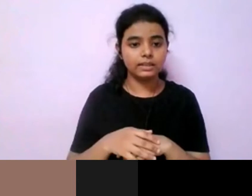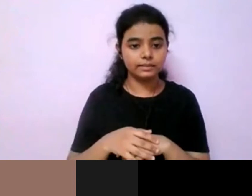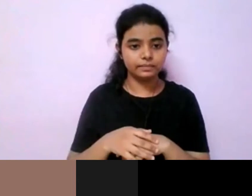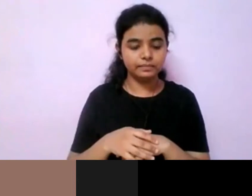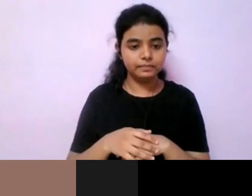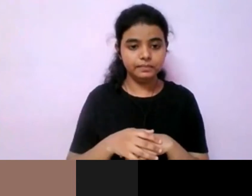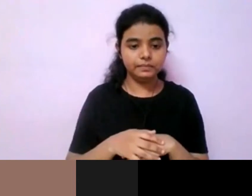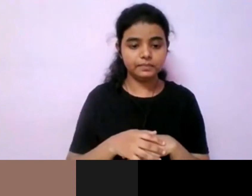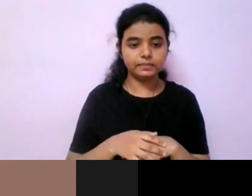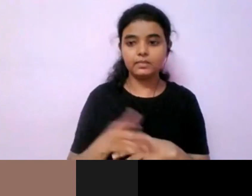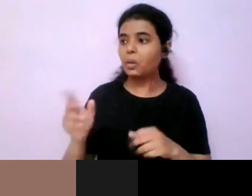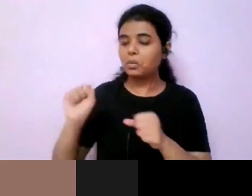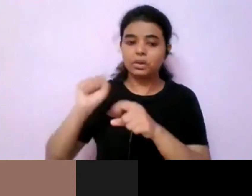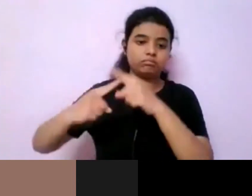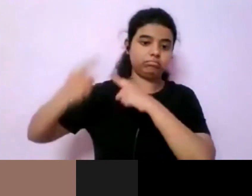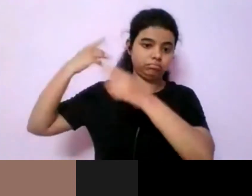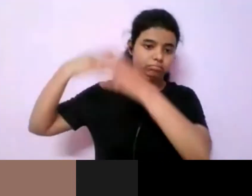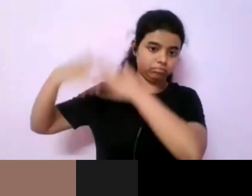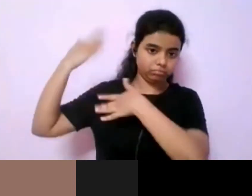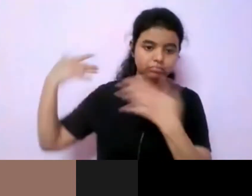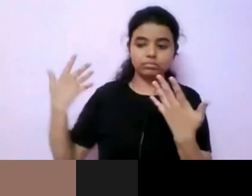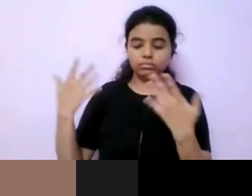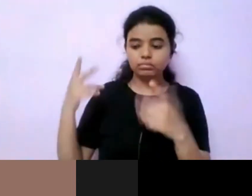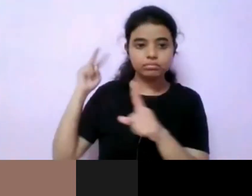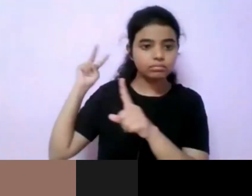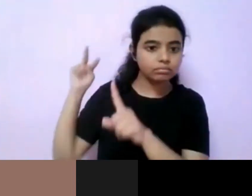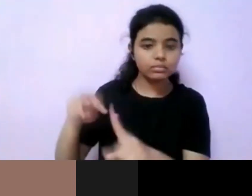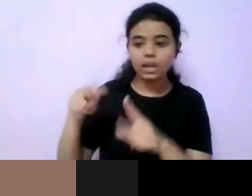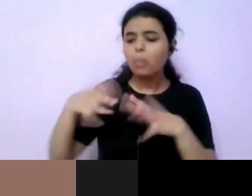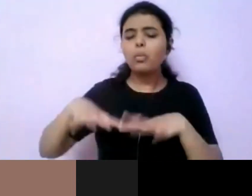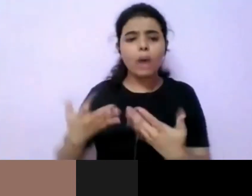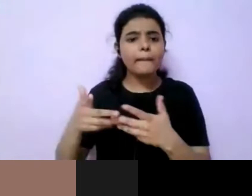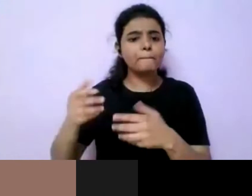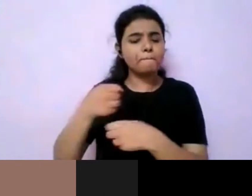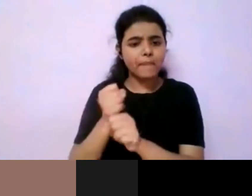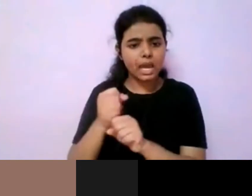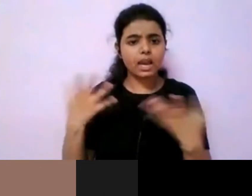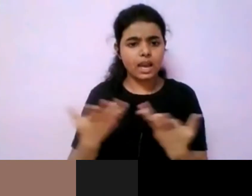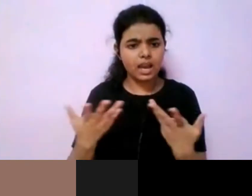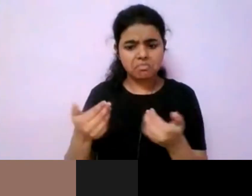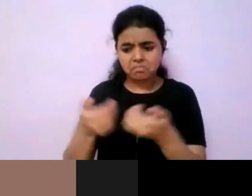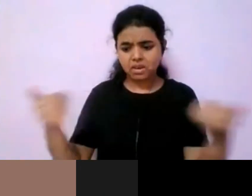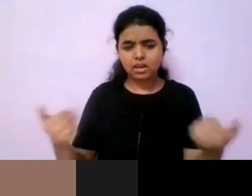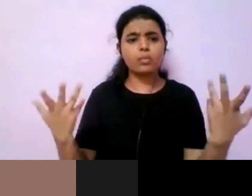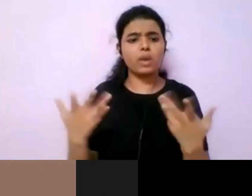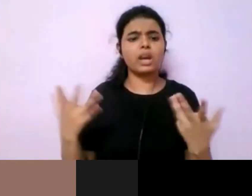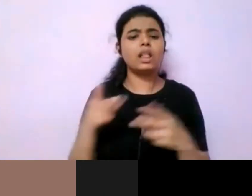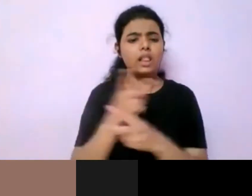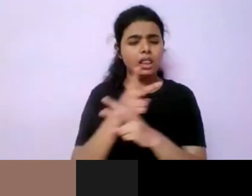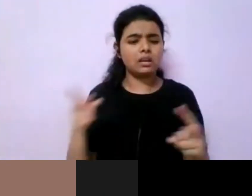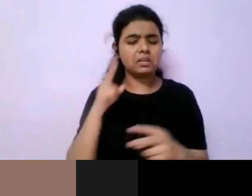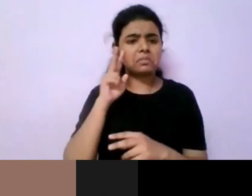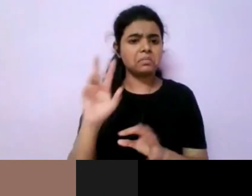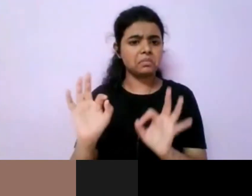sort of historical representation and the way that this has created difference and what this has taken out.